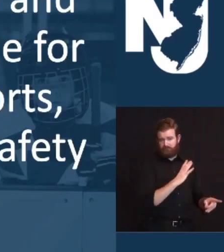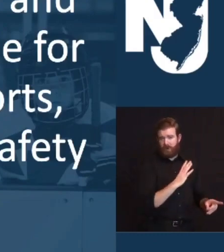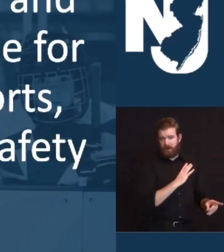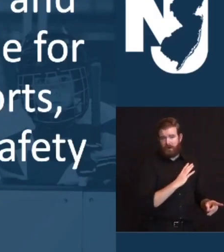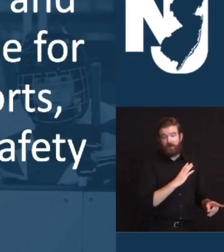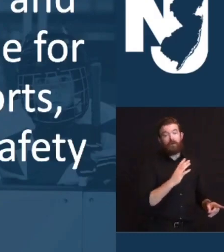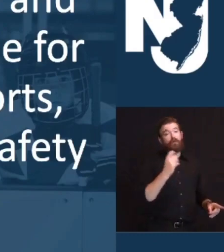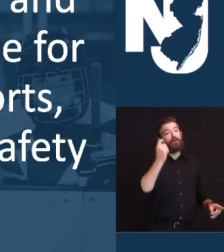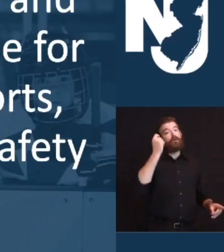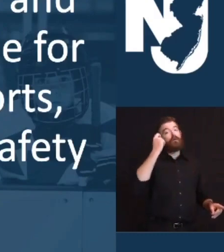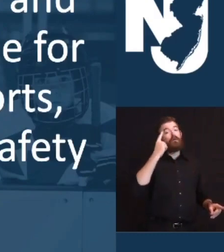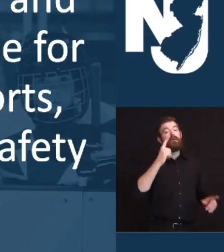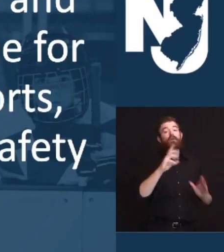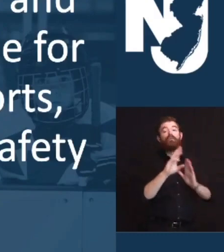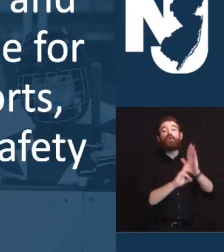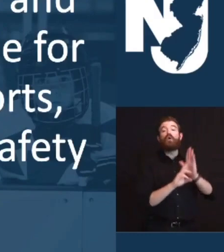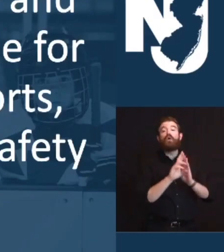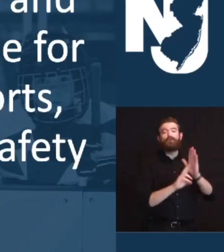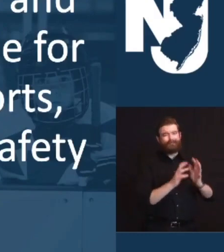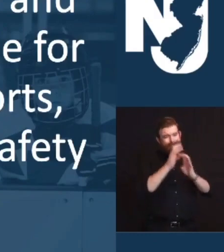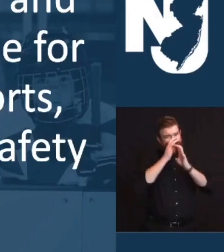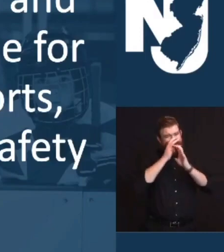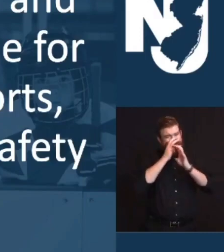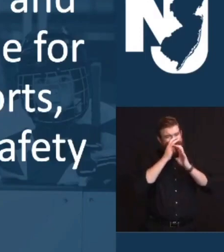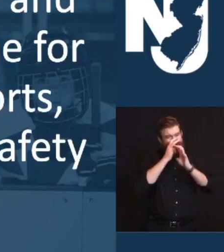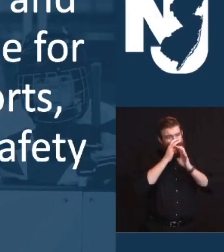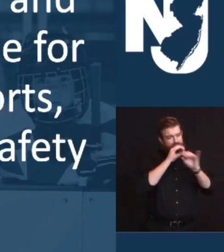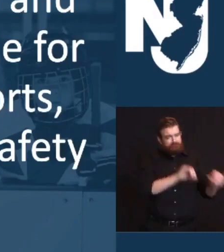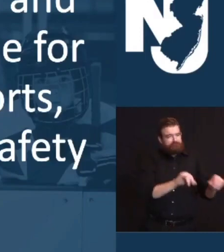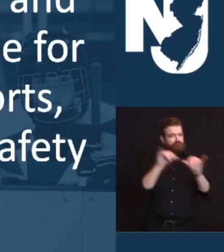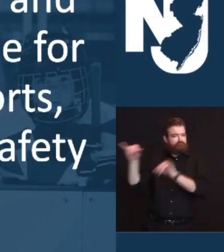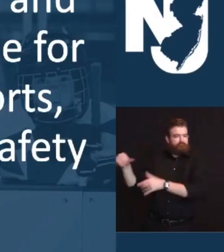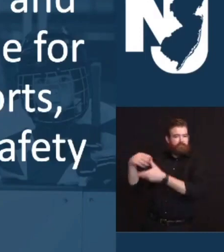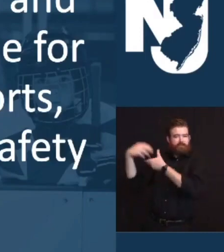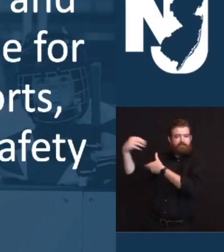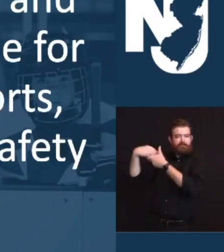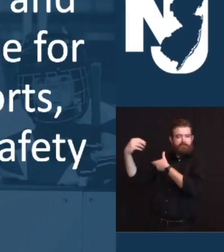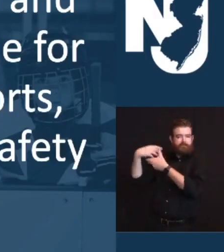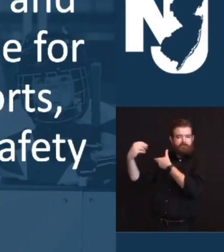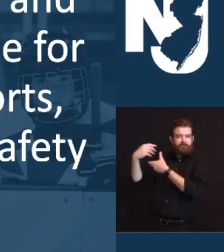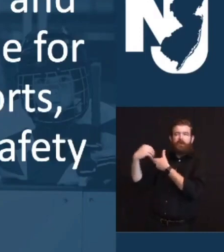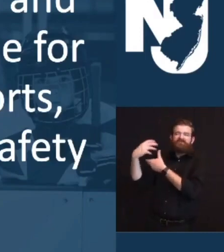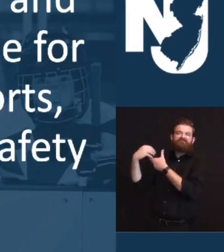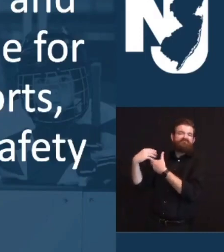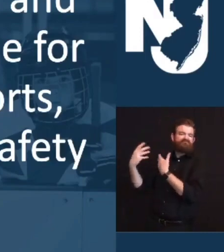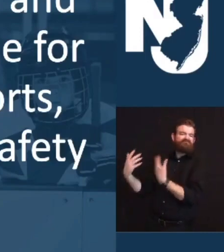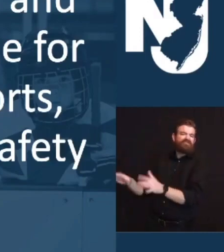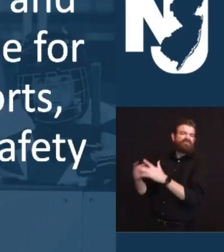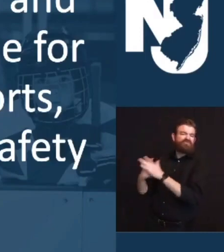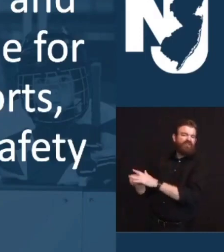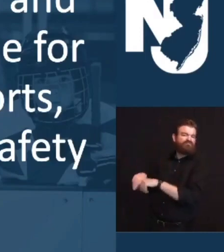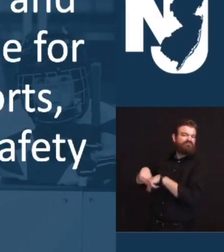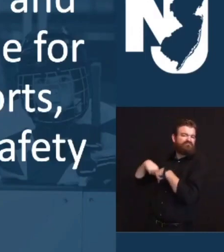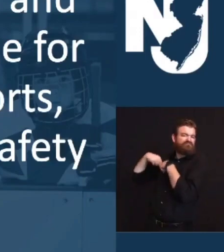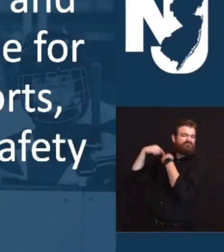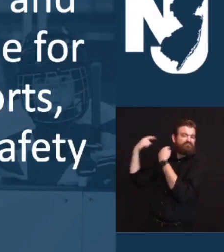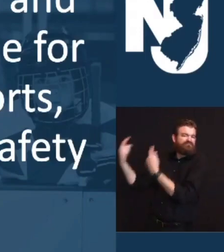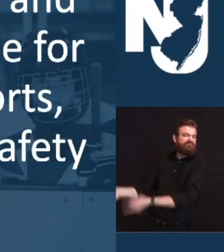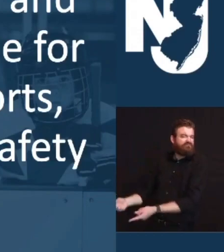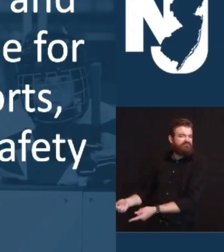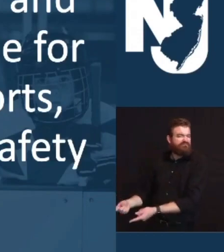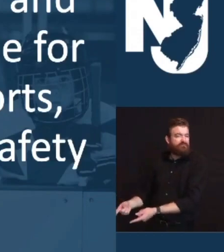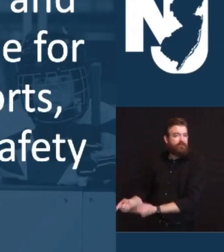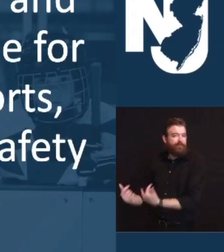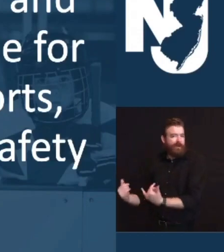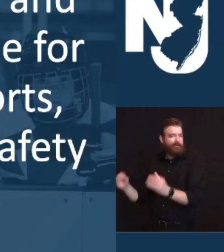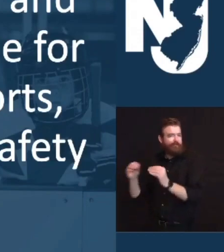place for the outdoor sports, which have already resumed. And we recognize that more and more athletes are returning indoors, and we want to make